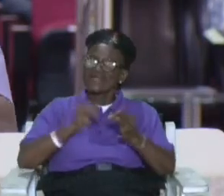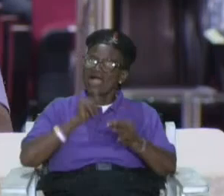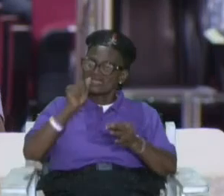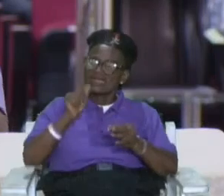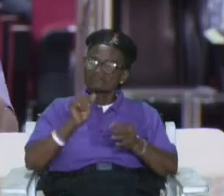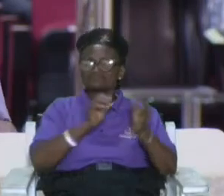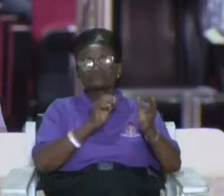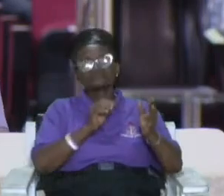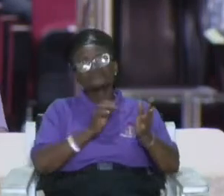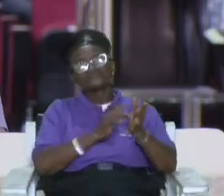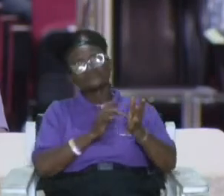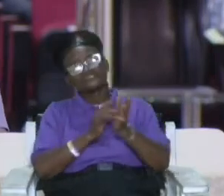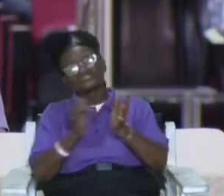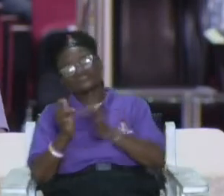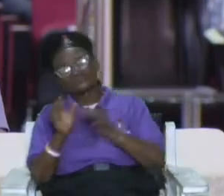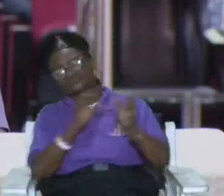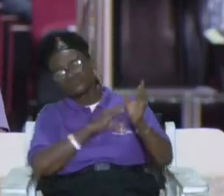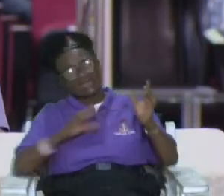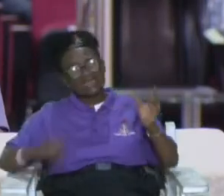But he saved my soul.